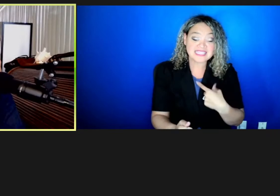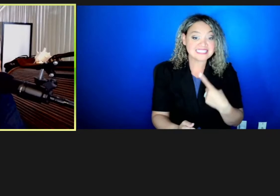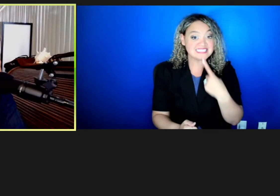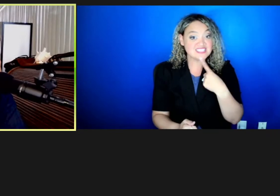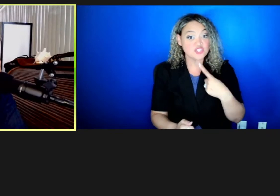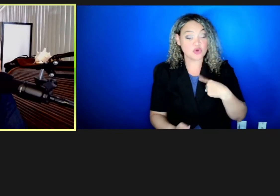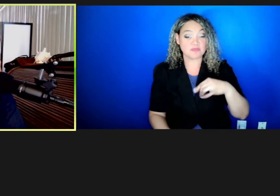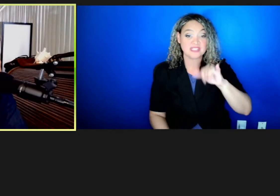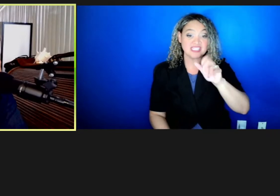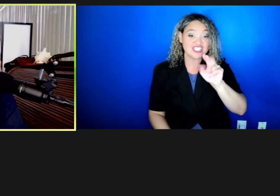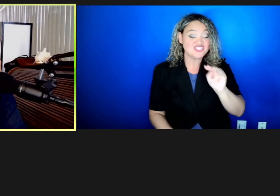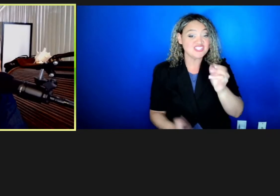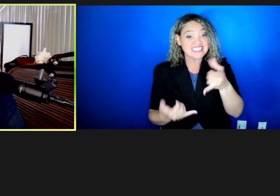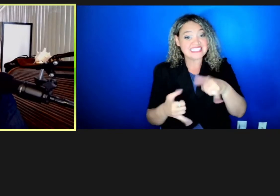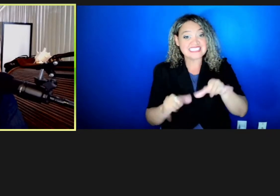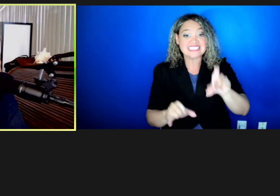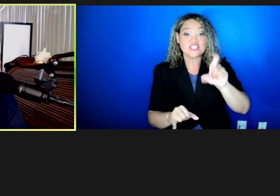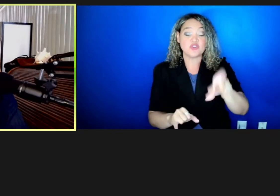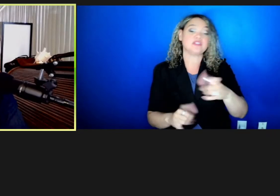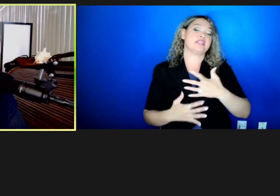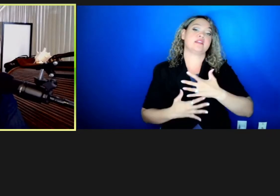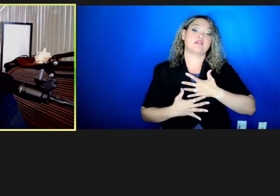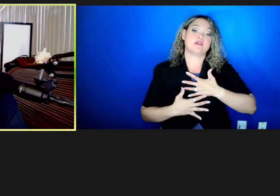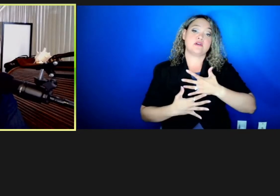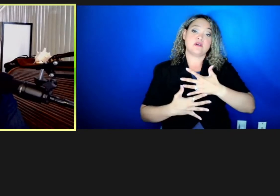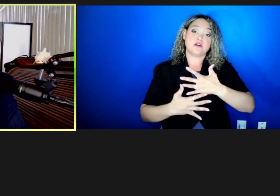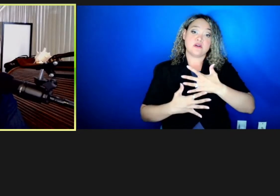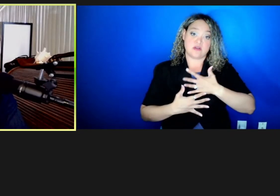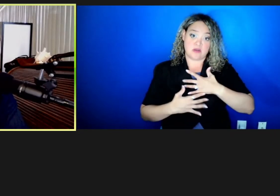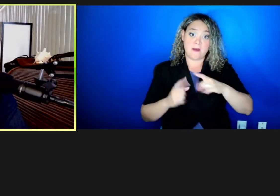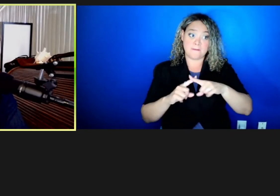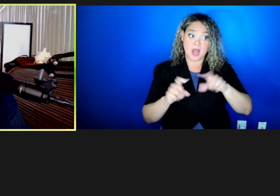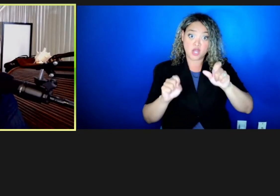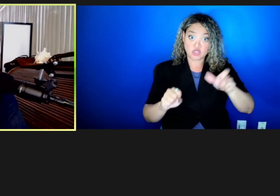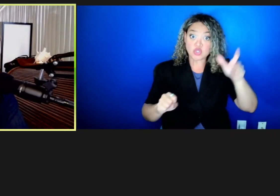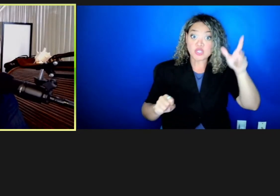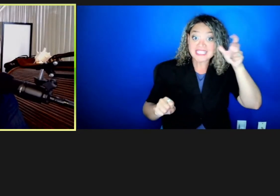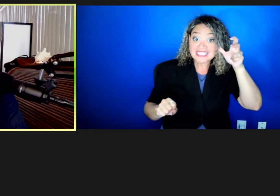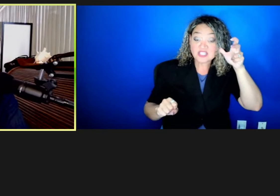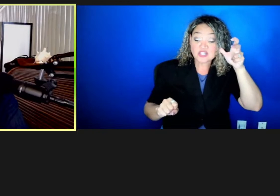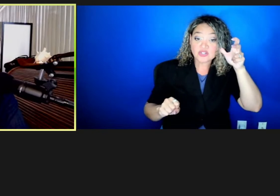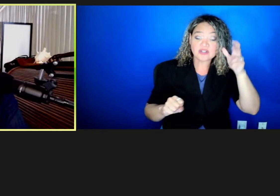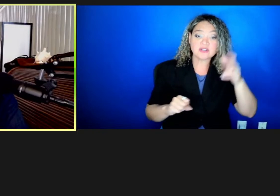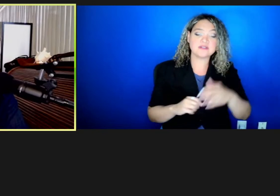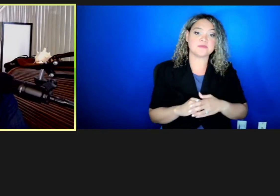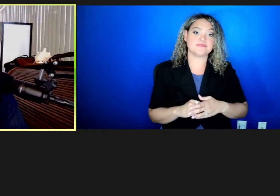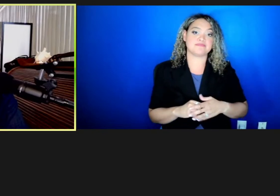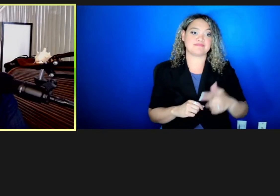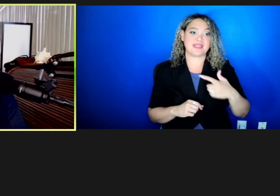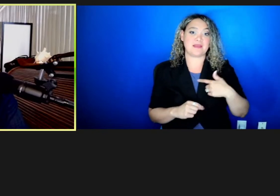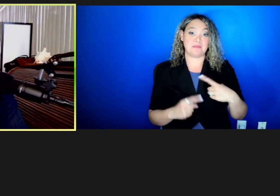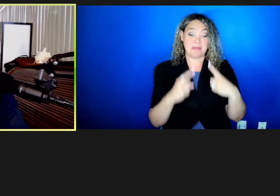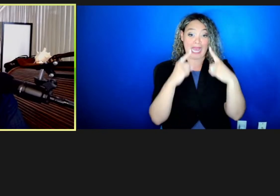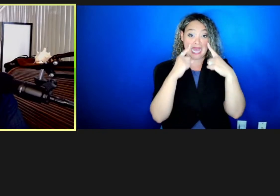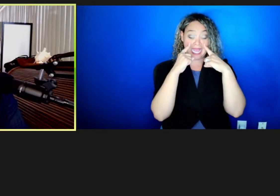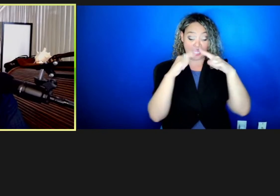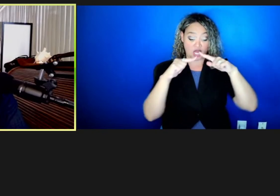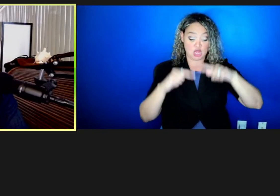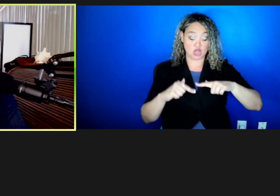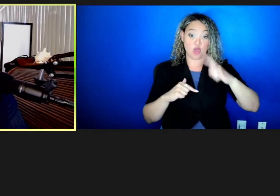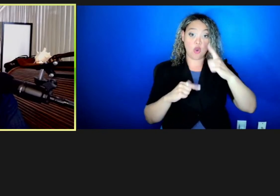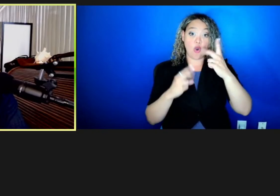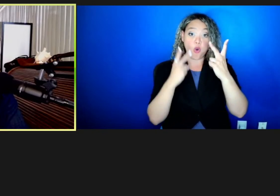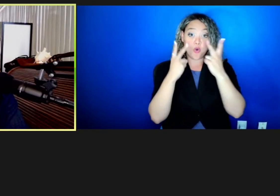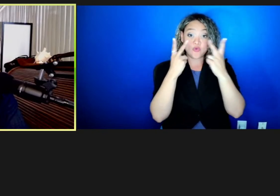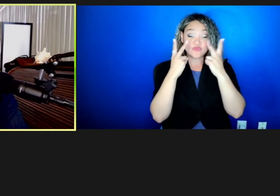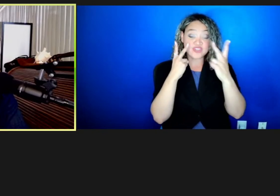Jean still needed the breathing machine, but that she could hear me. My low vision gave me enough information